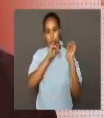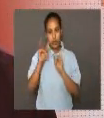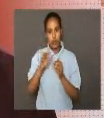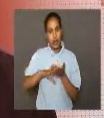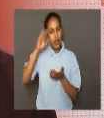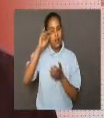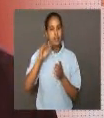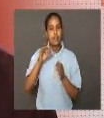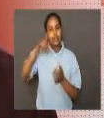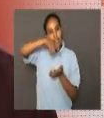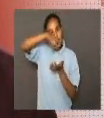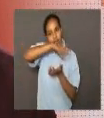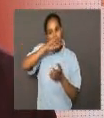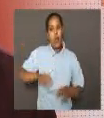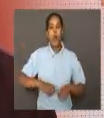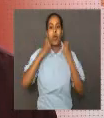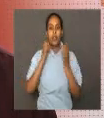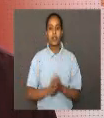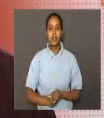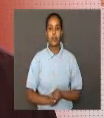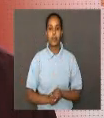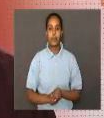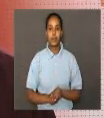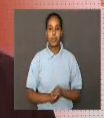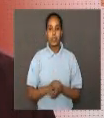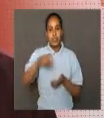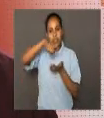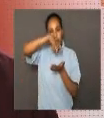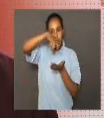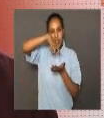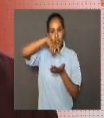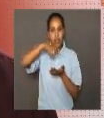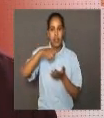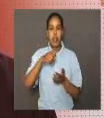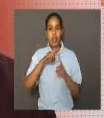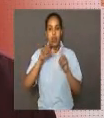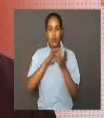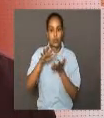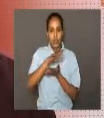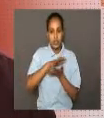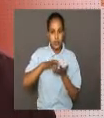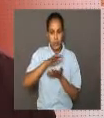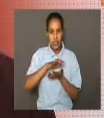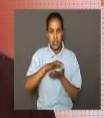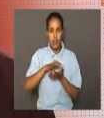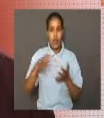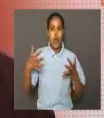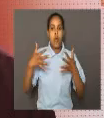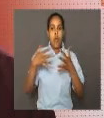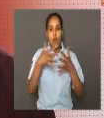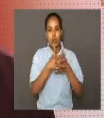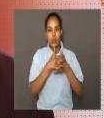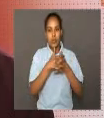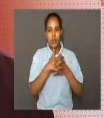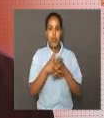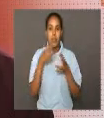about suspensions and colloids. Suspensions are heterogeneous mixtures composed